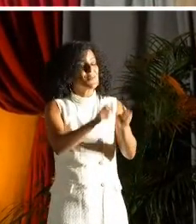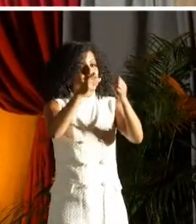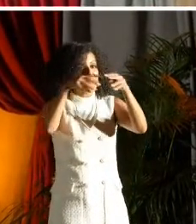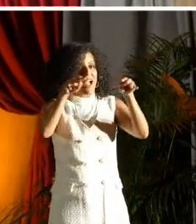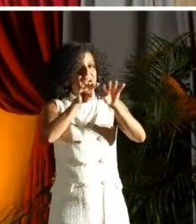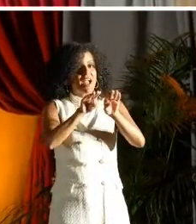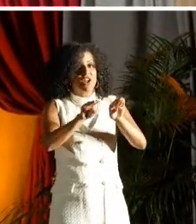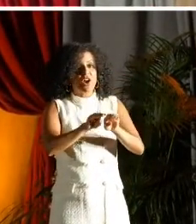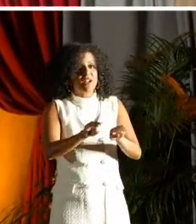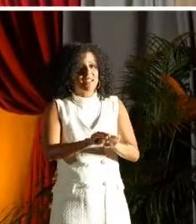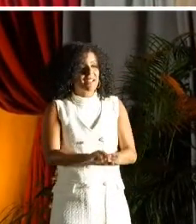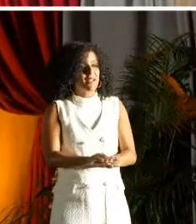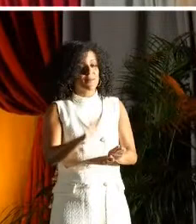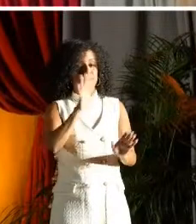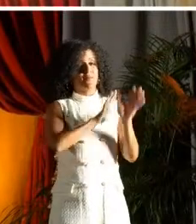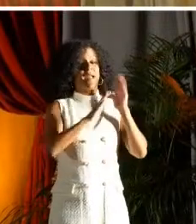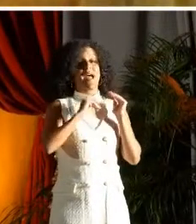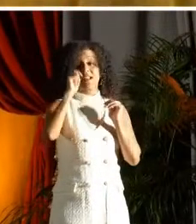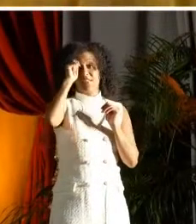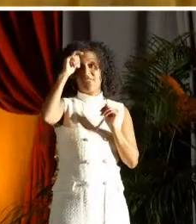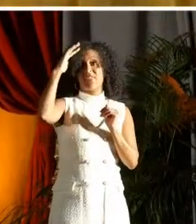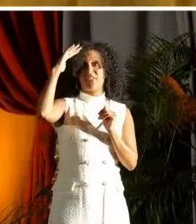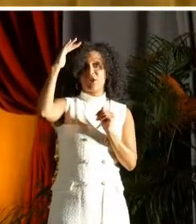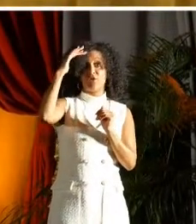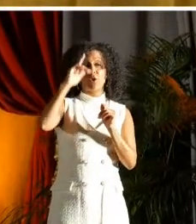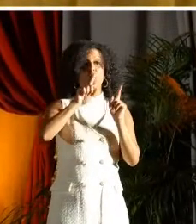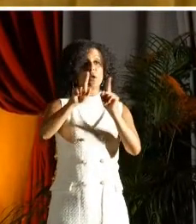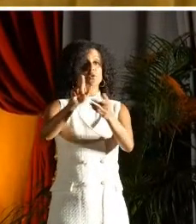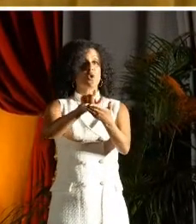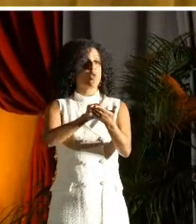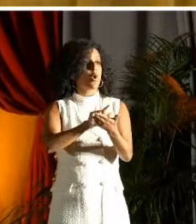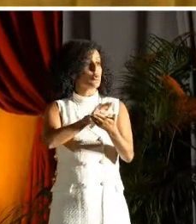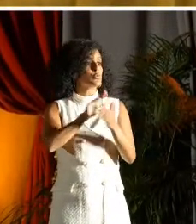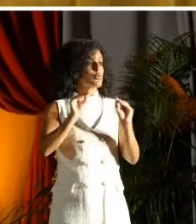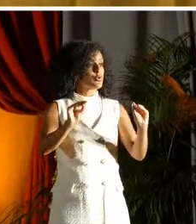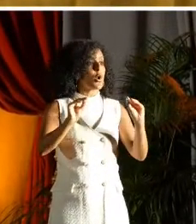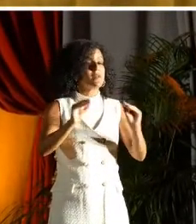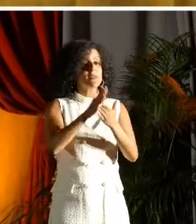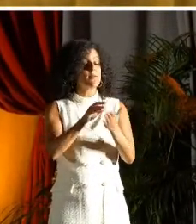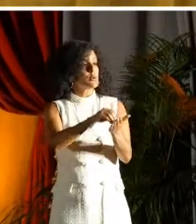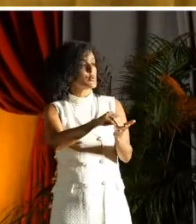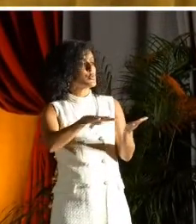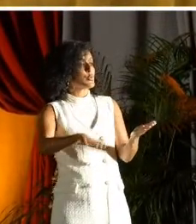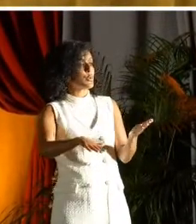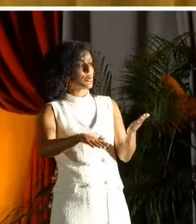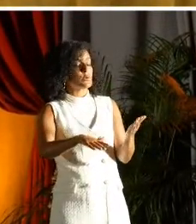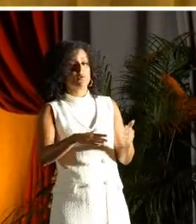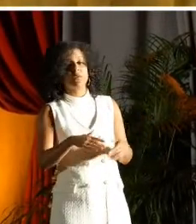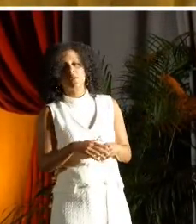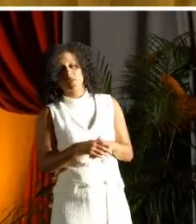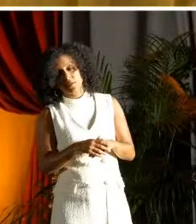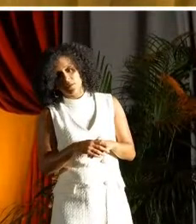Charles Hamilton Houston had a theory. He taught at Howard Law School. Some of the students, including Constance Baker Motley and Thurgood